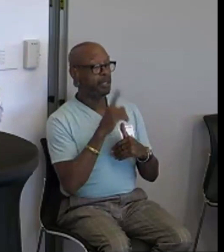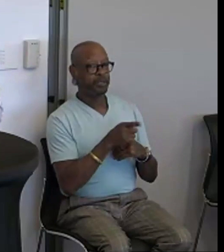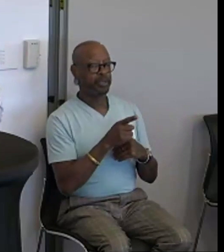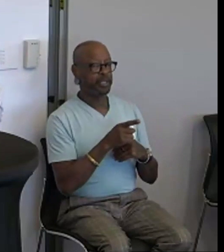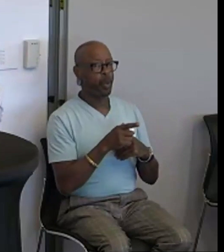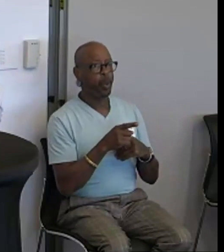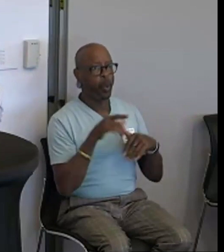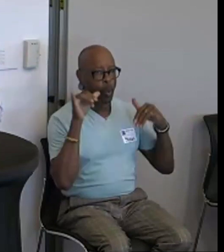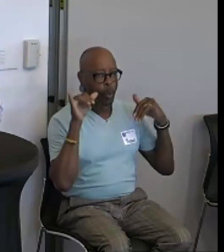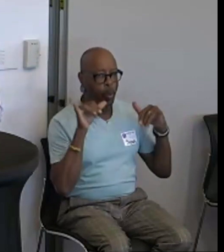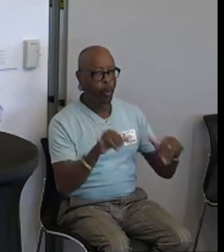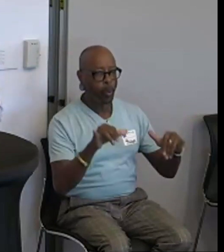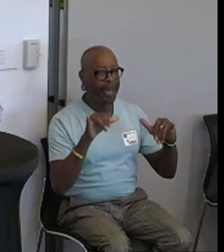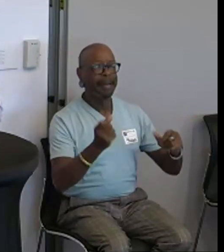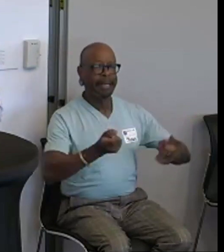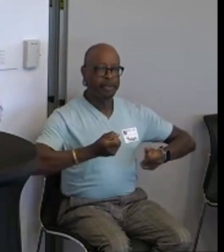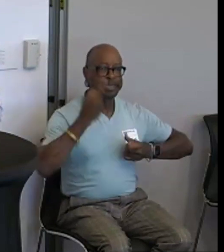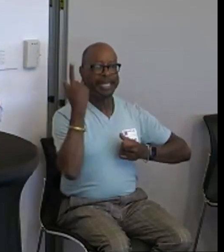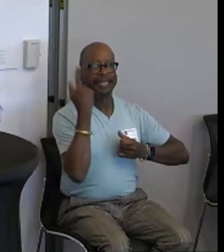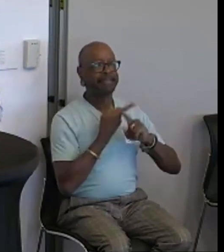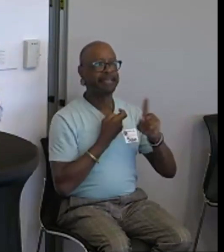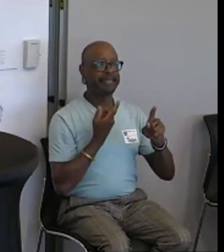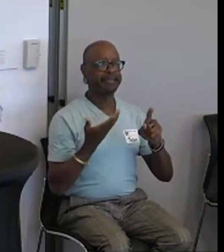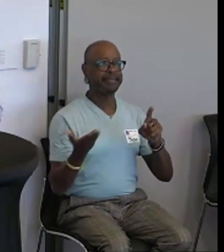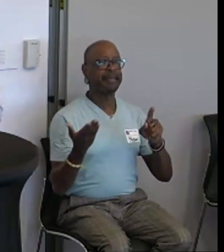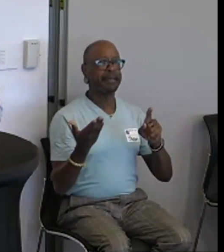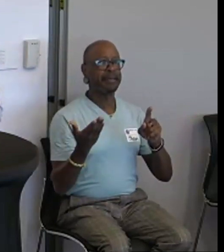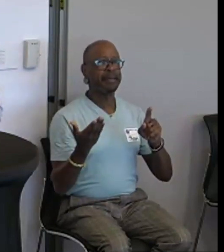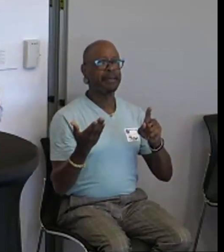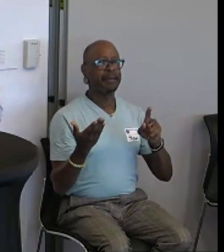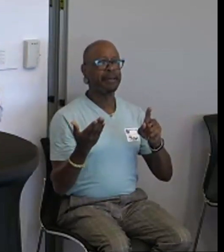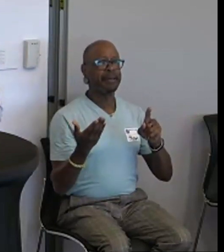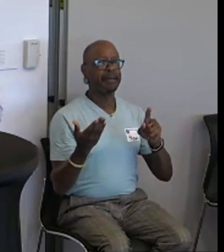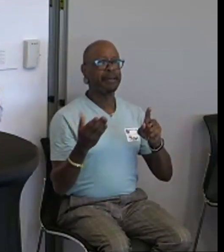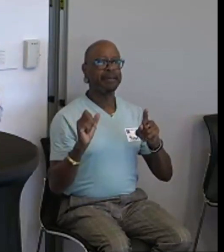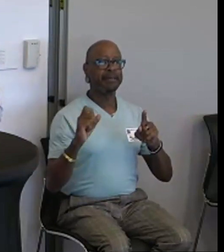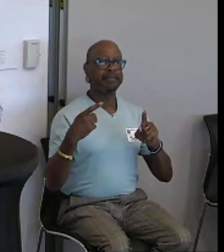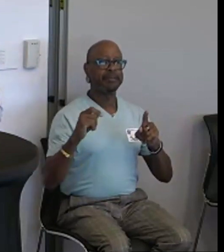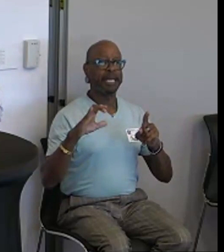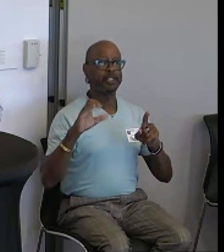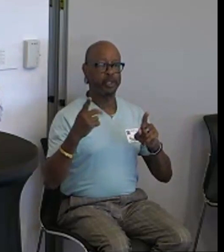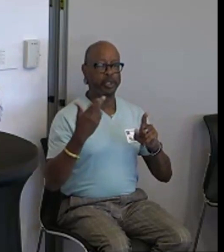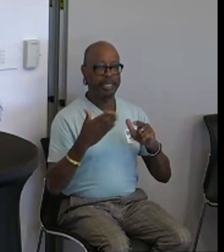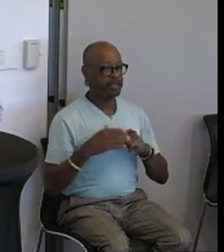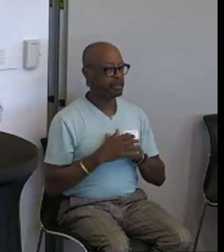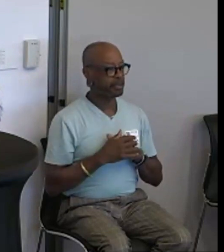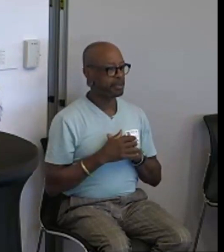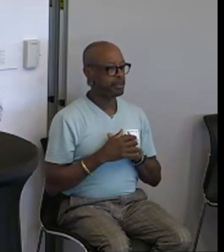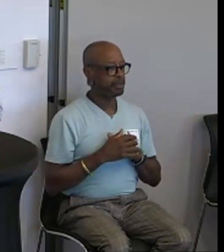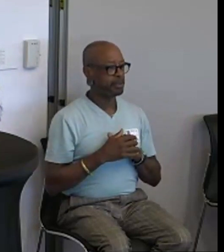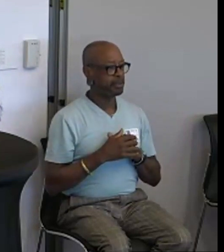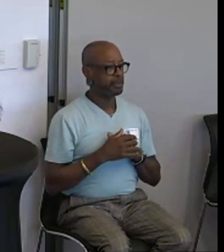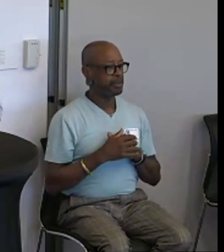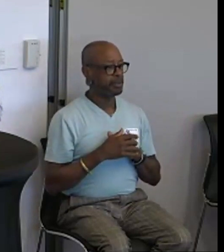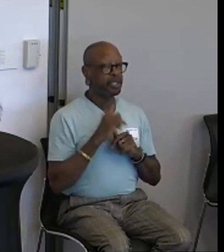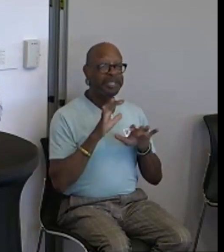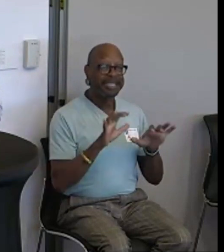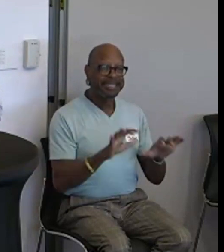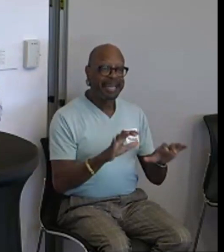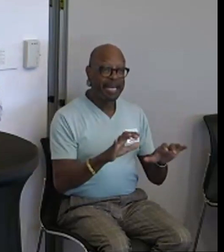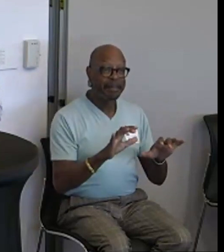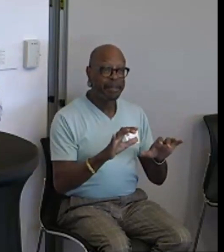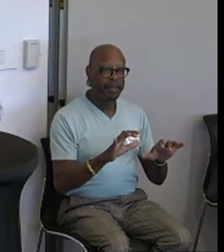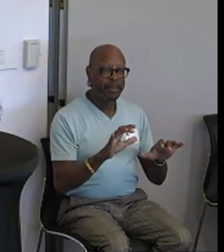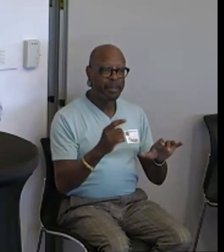in and understand things from a spatial perspective? None of us want tactile graphics to go away. Do you think AI threatens